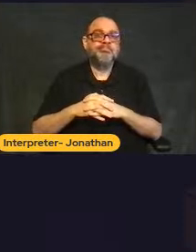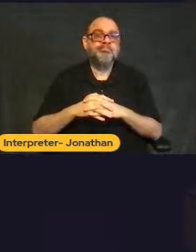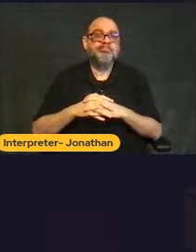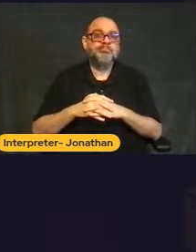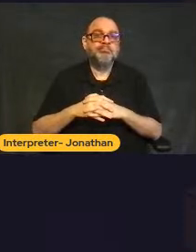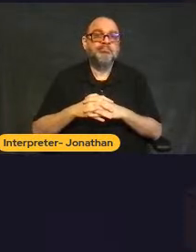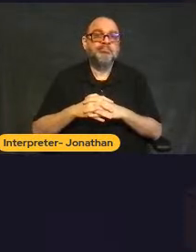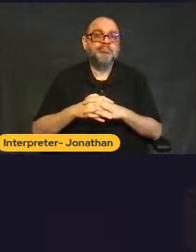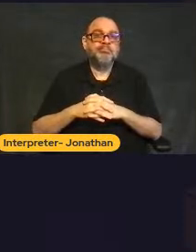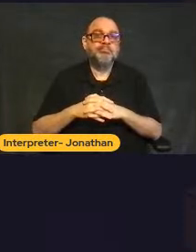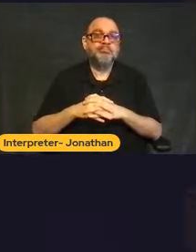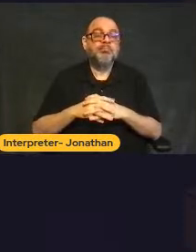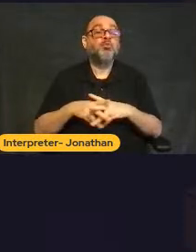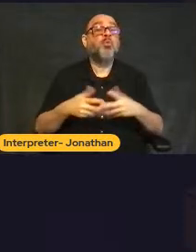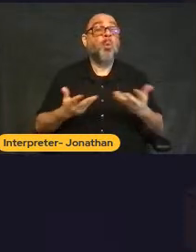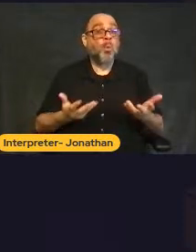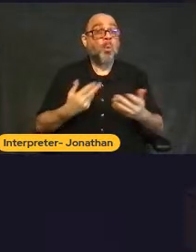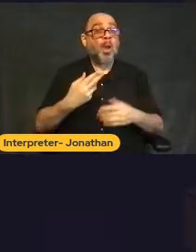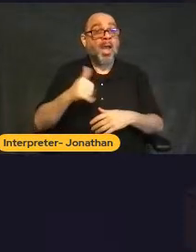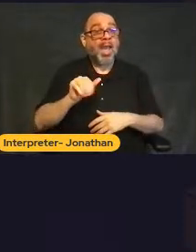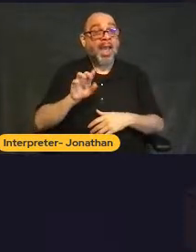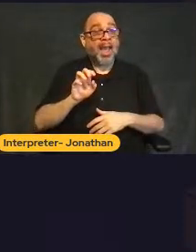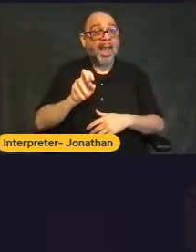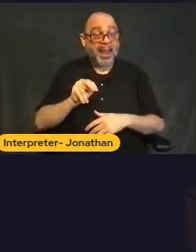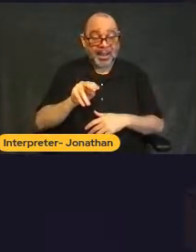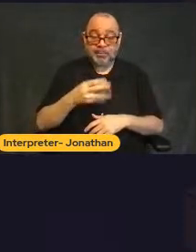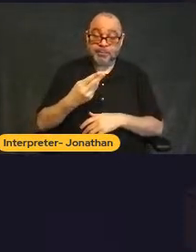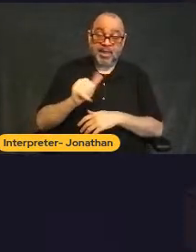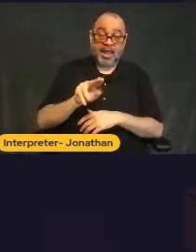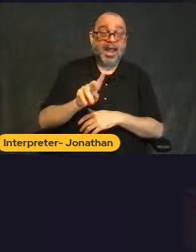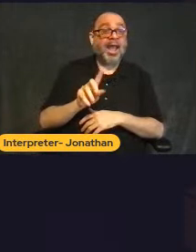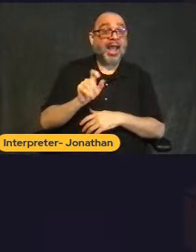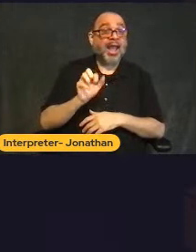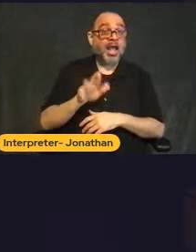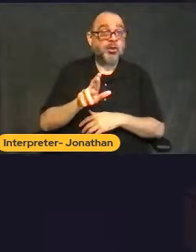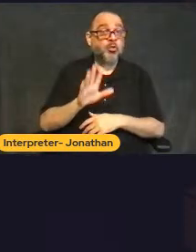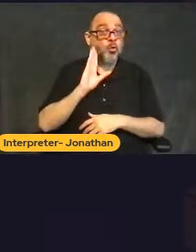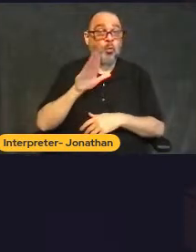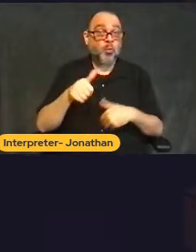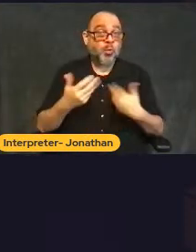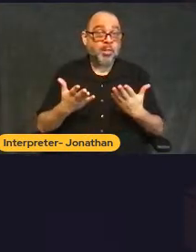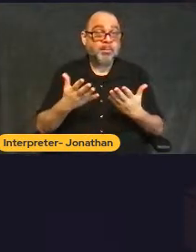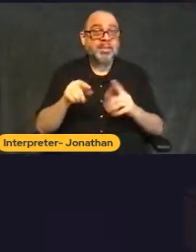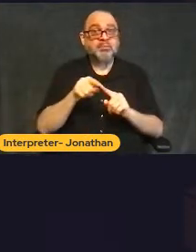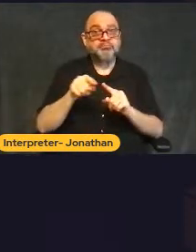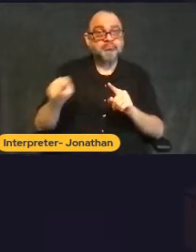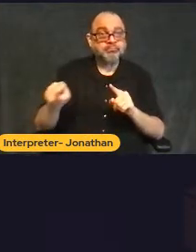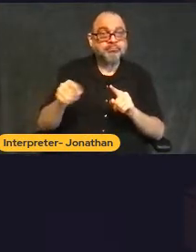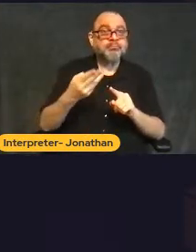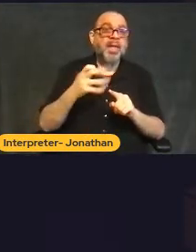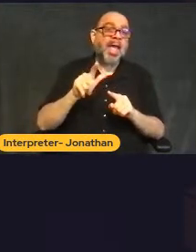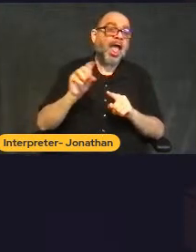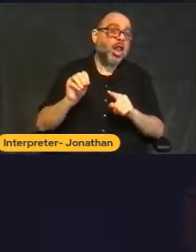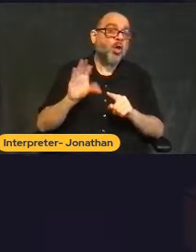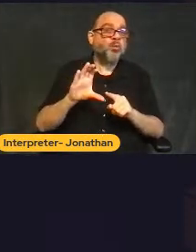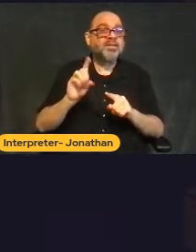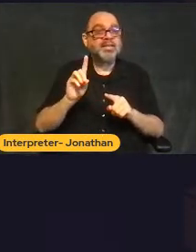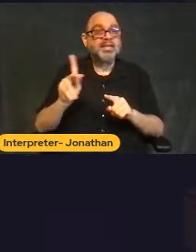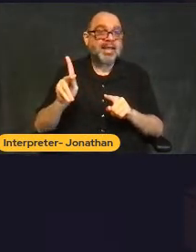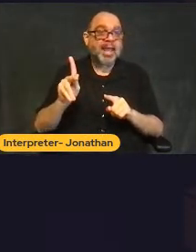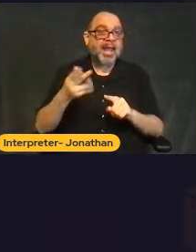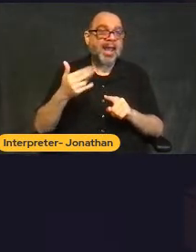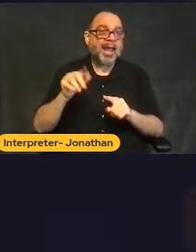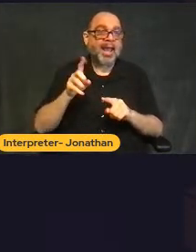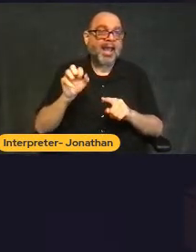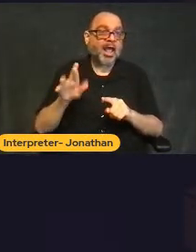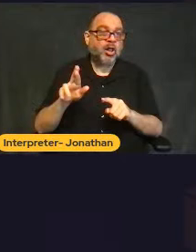the handler will be hello CDK handler. And